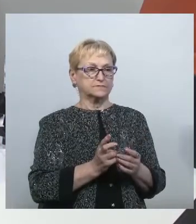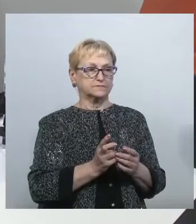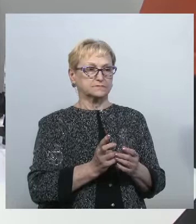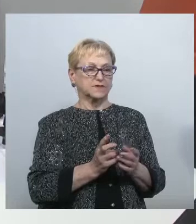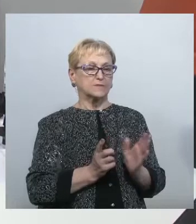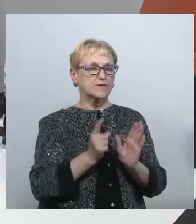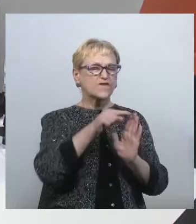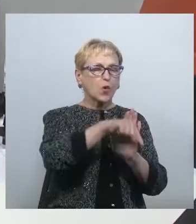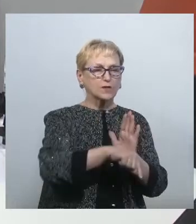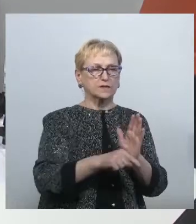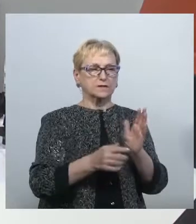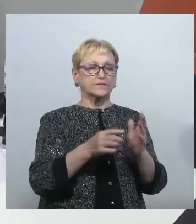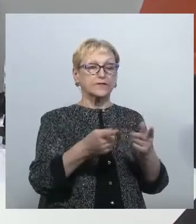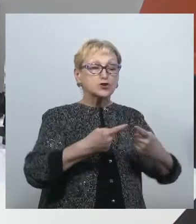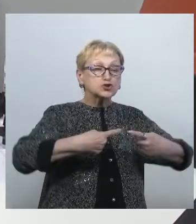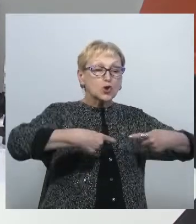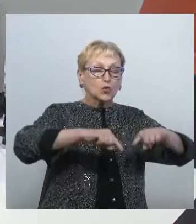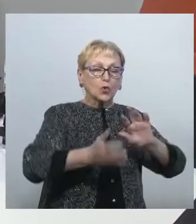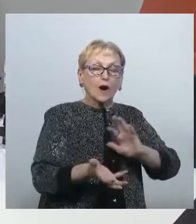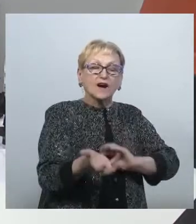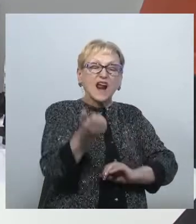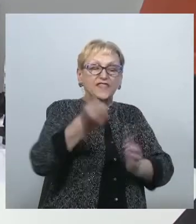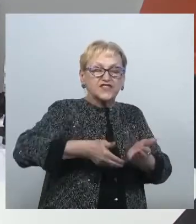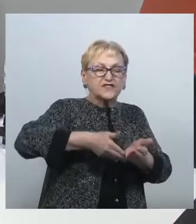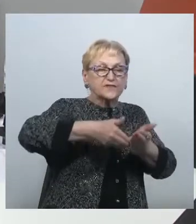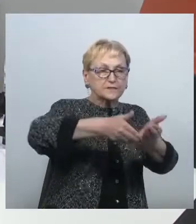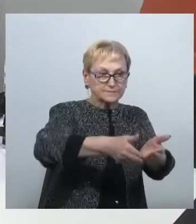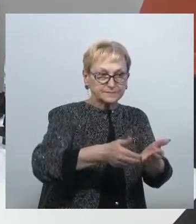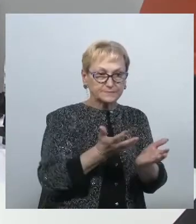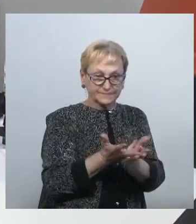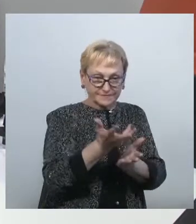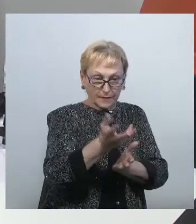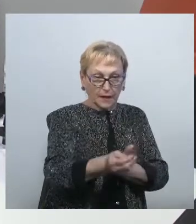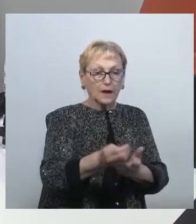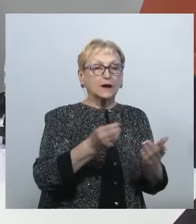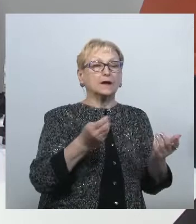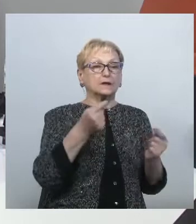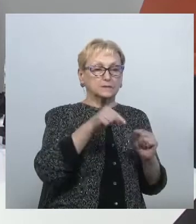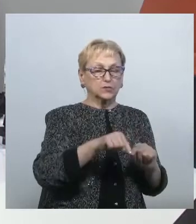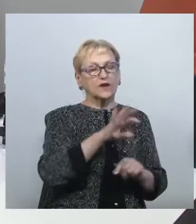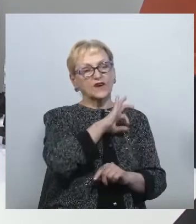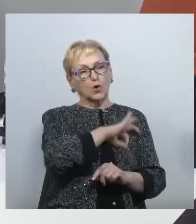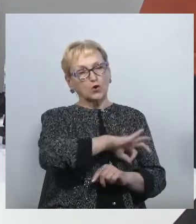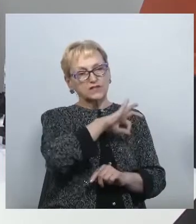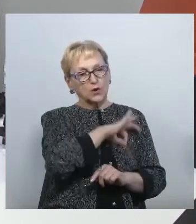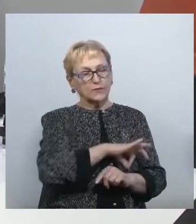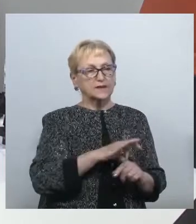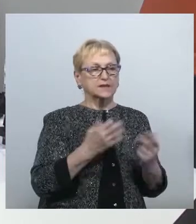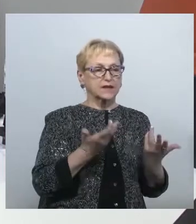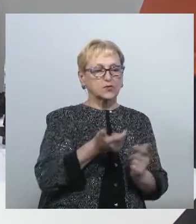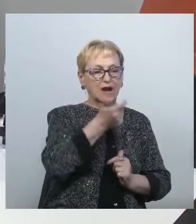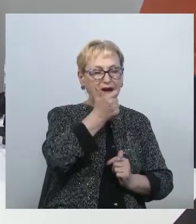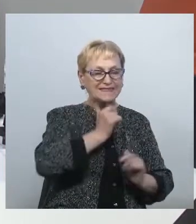area of grants, of support, it's important to use here questions